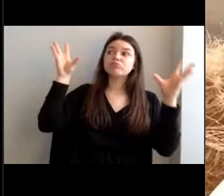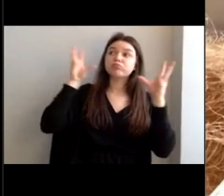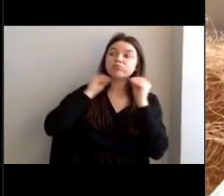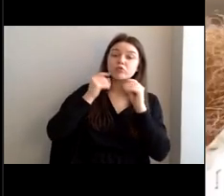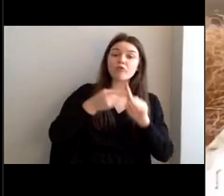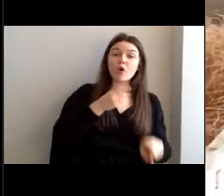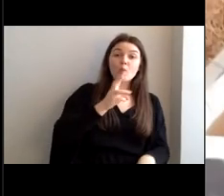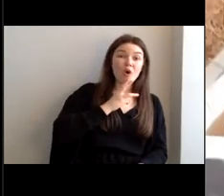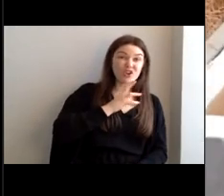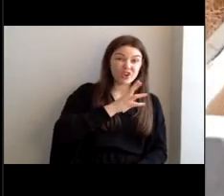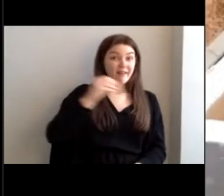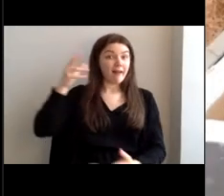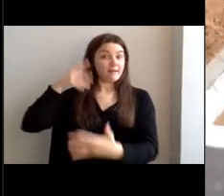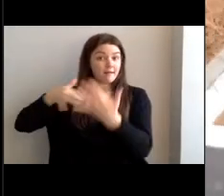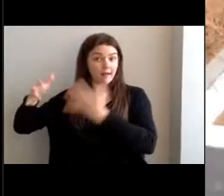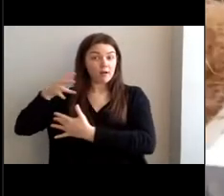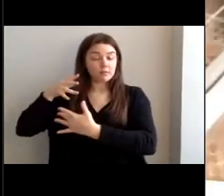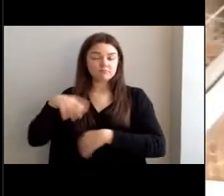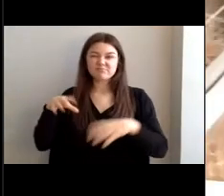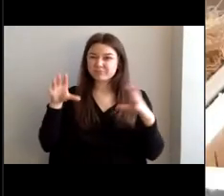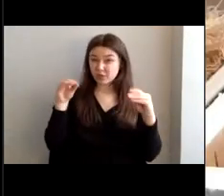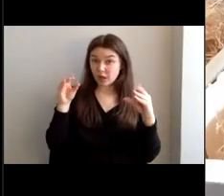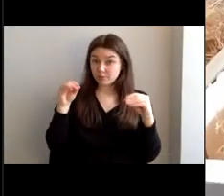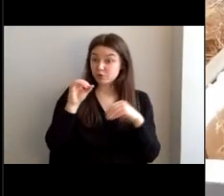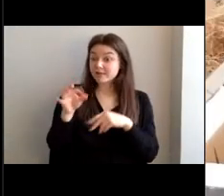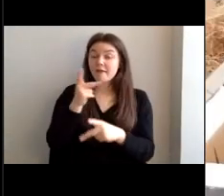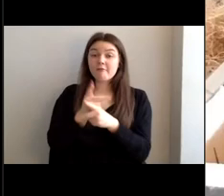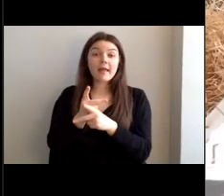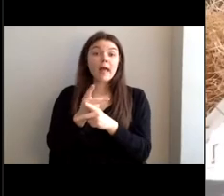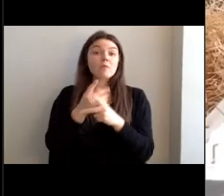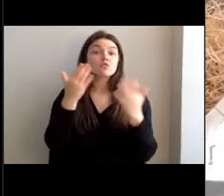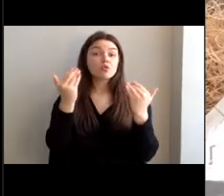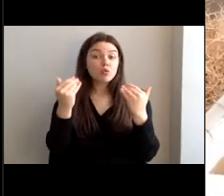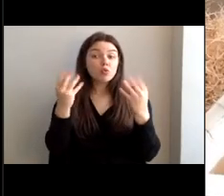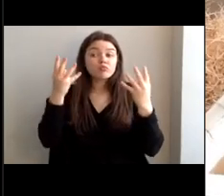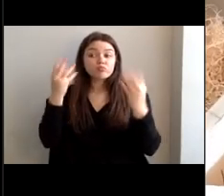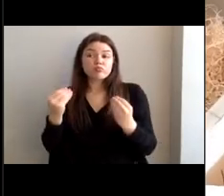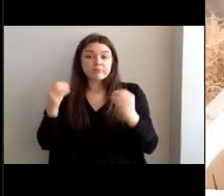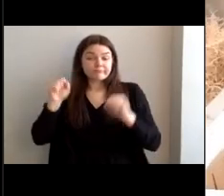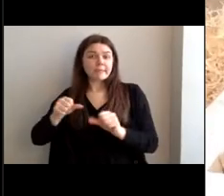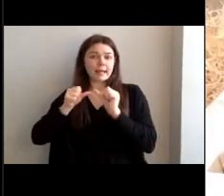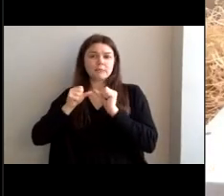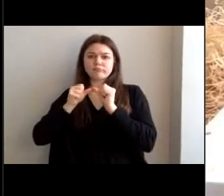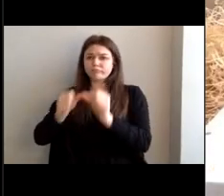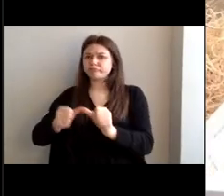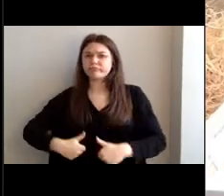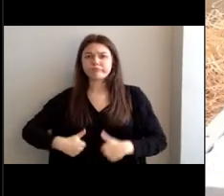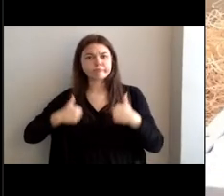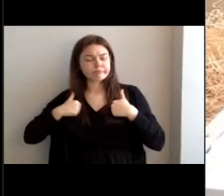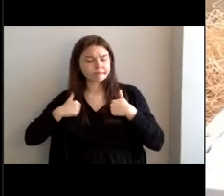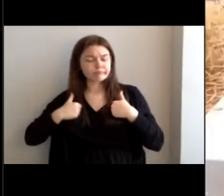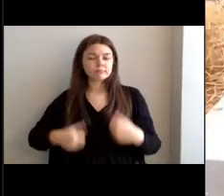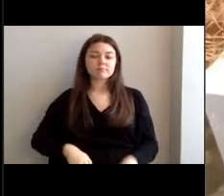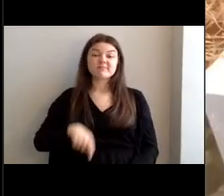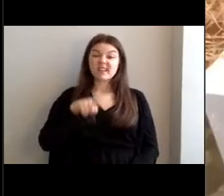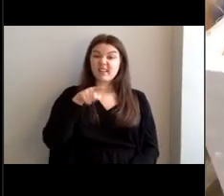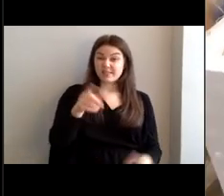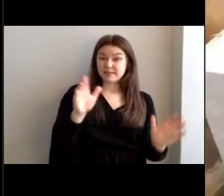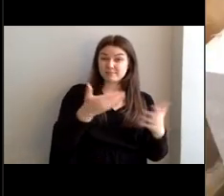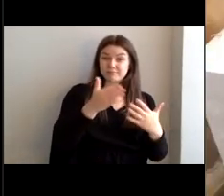days out of the water if they're kept cool and moist. This shipment is going to China. And this typically